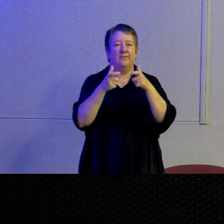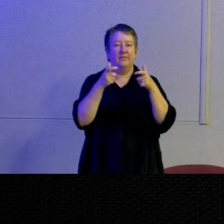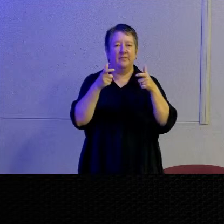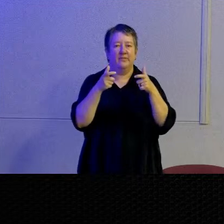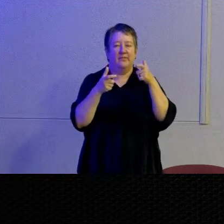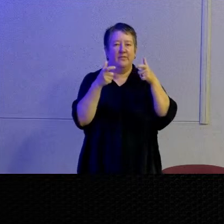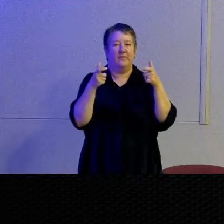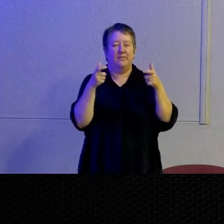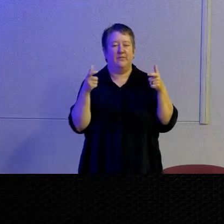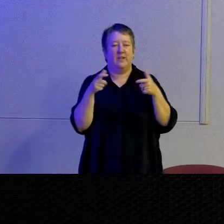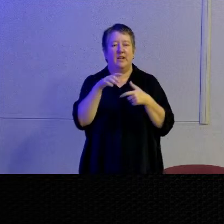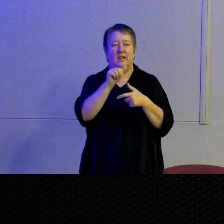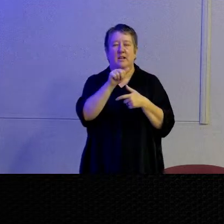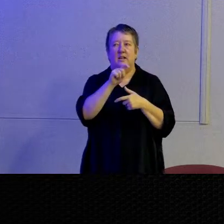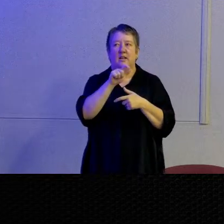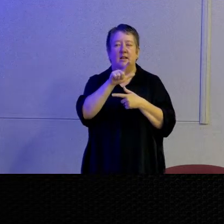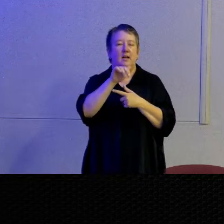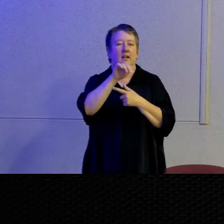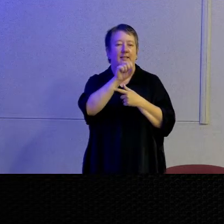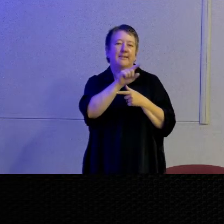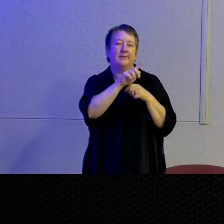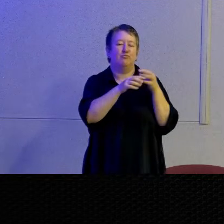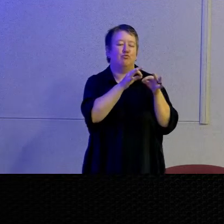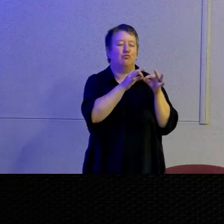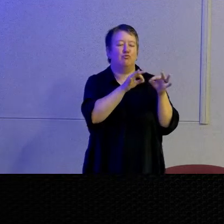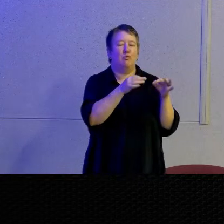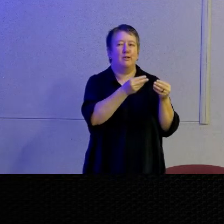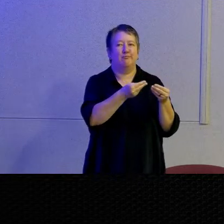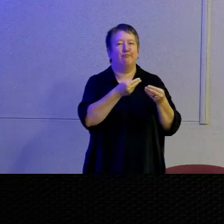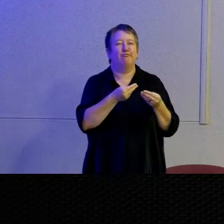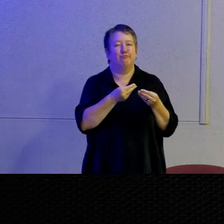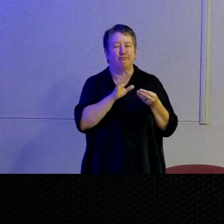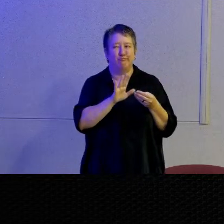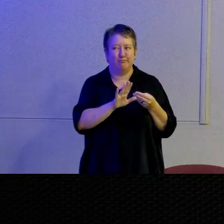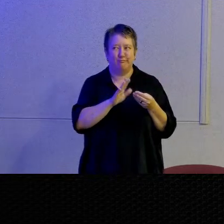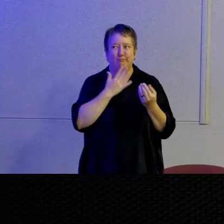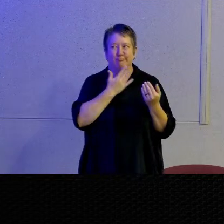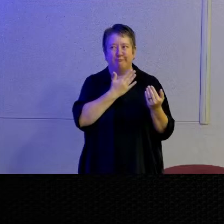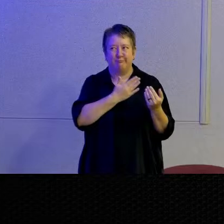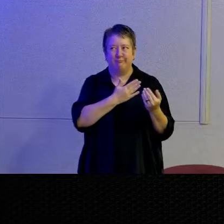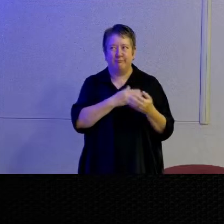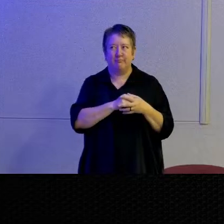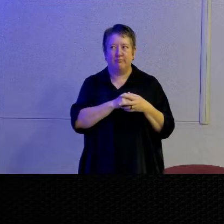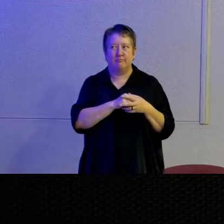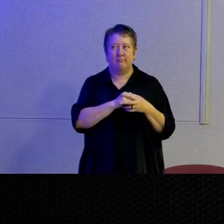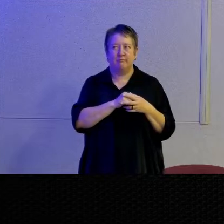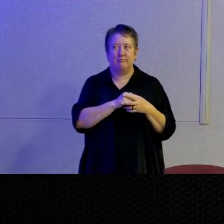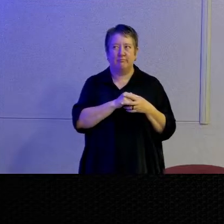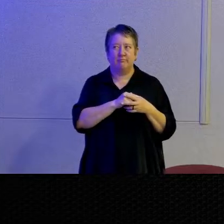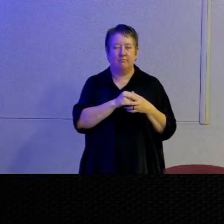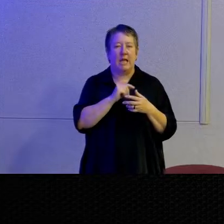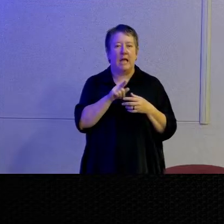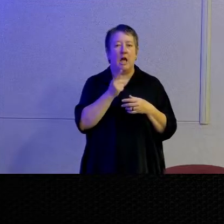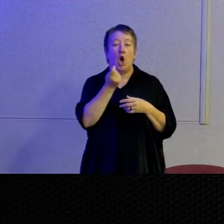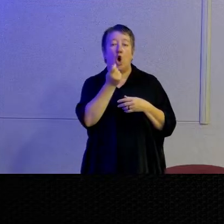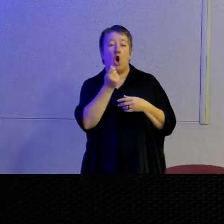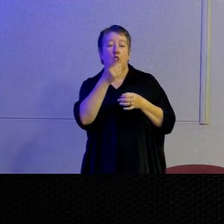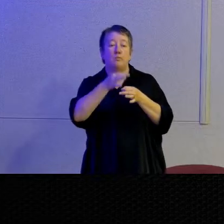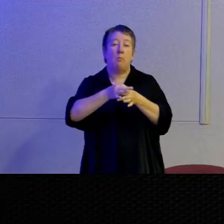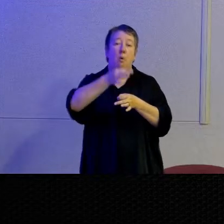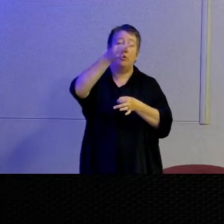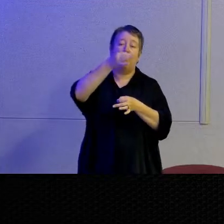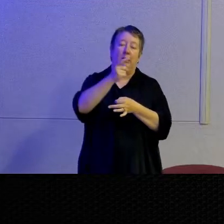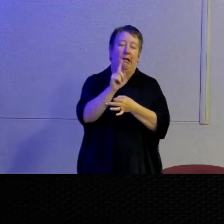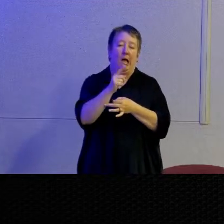Atlas, so this is a Methuselah, and big thanks to them. I won't go into the cost per bottle, but